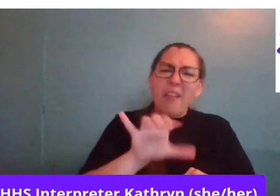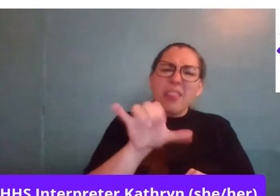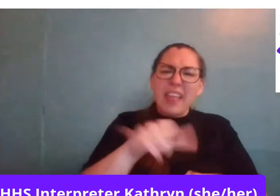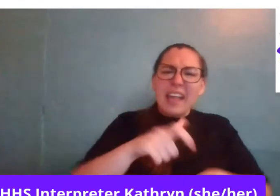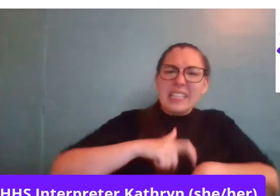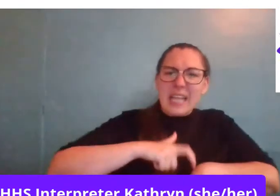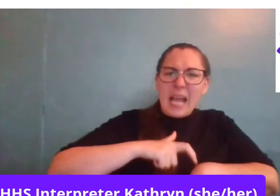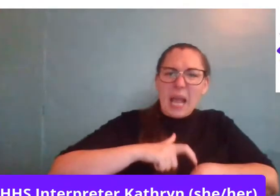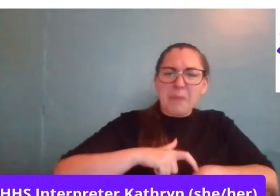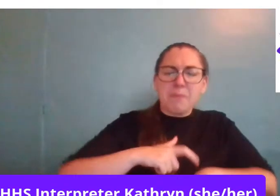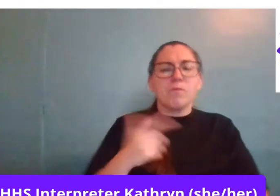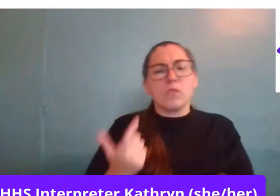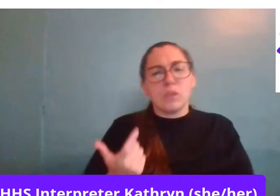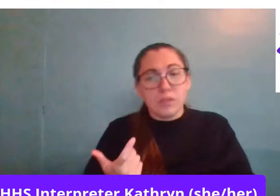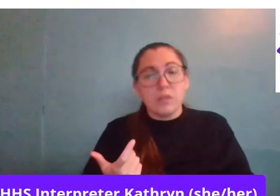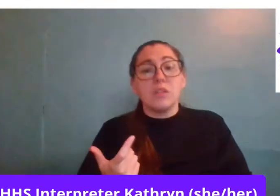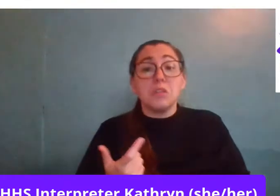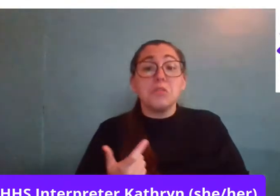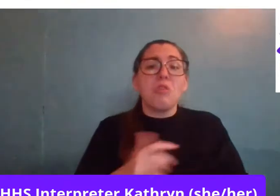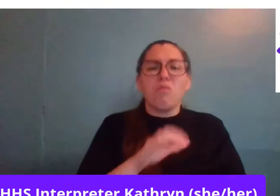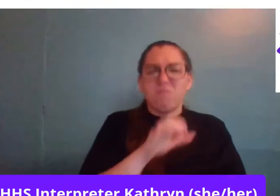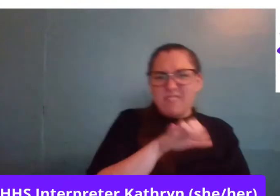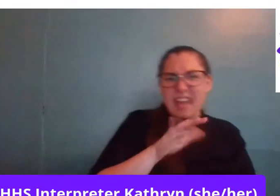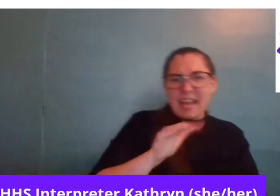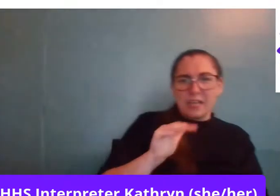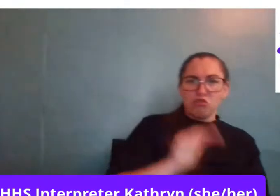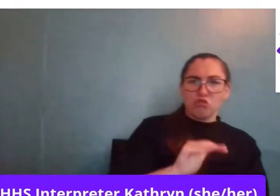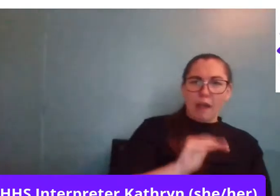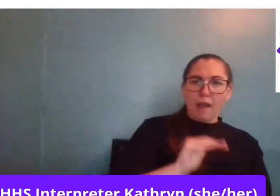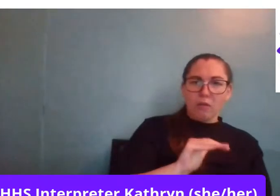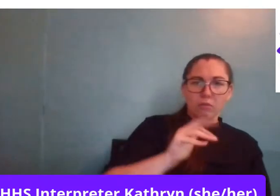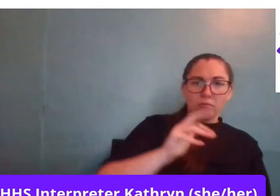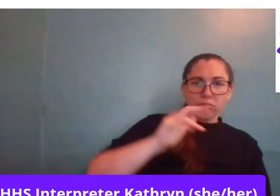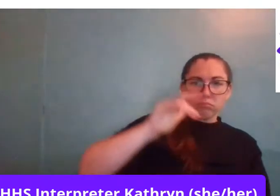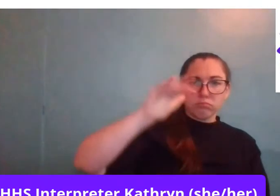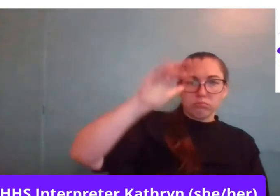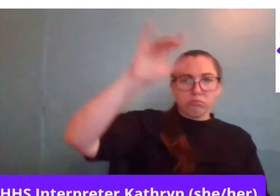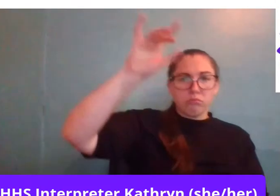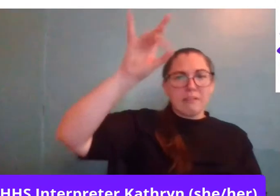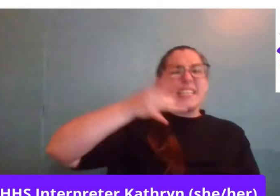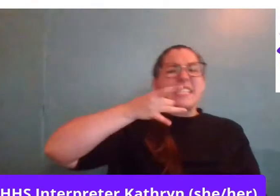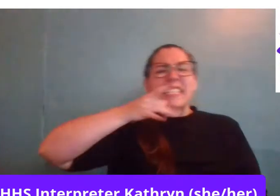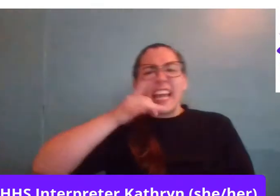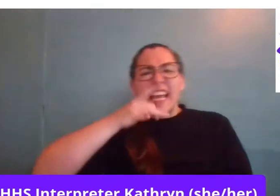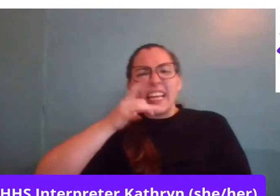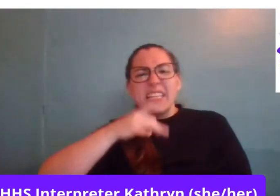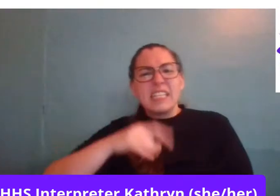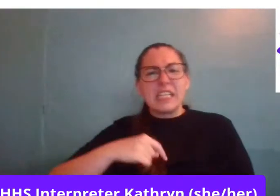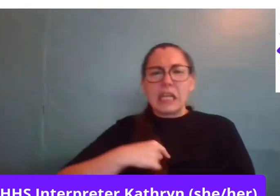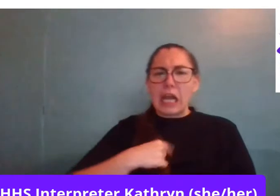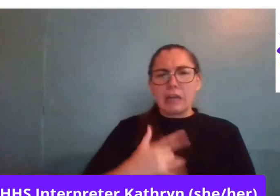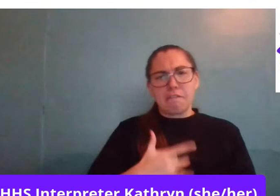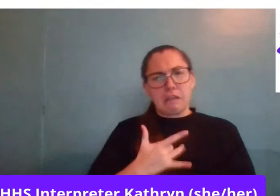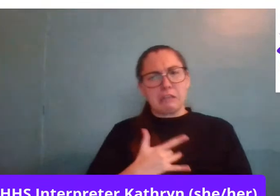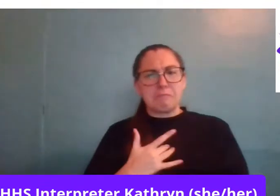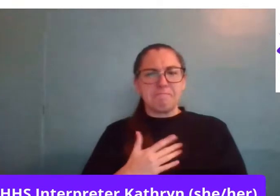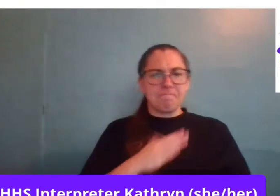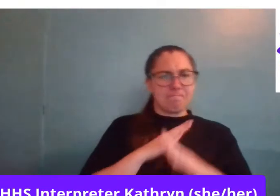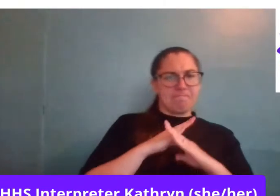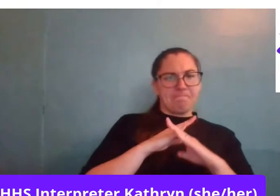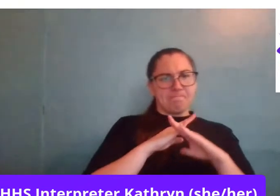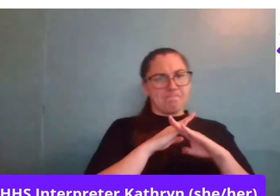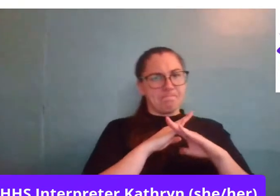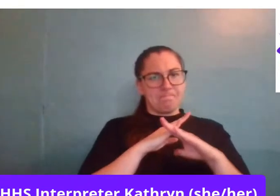definitely between my childhood till I was 18, I've always been undergirded and wouldn't do